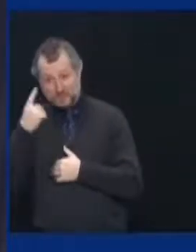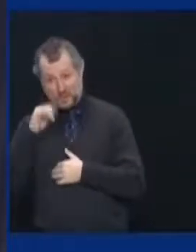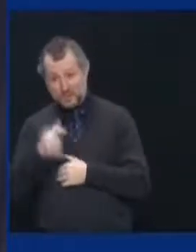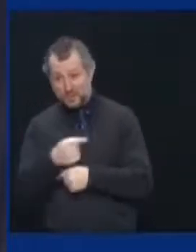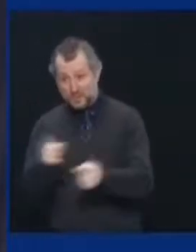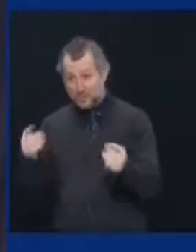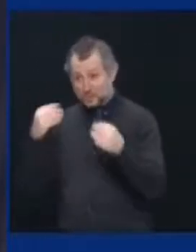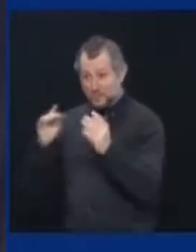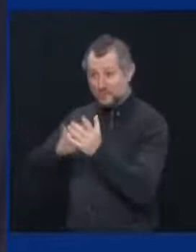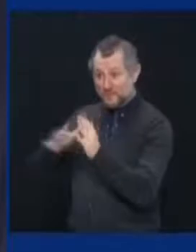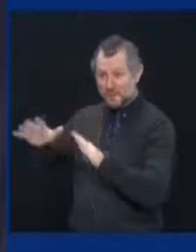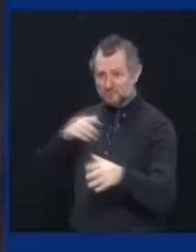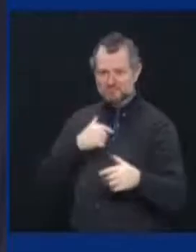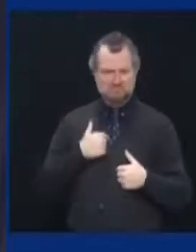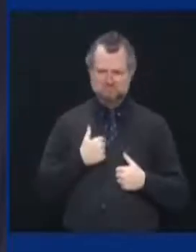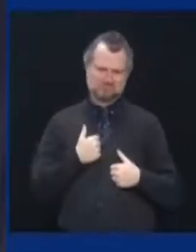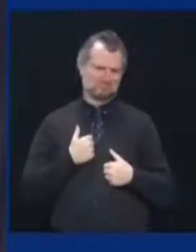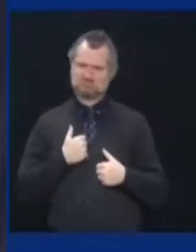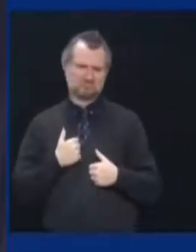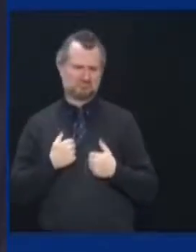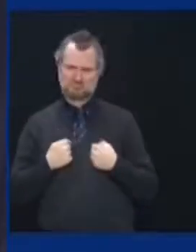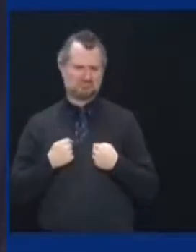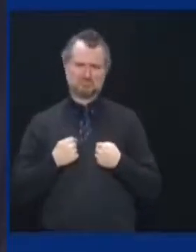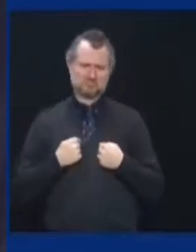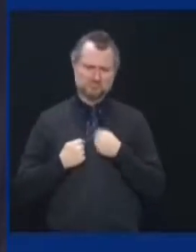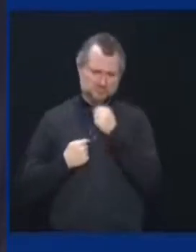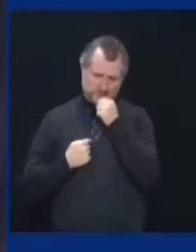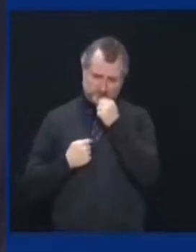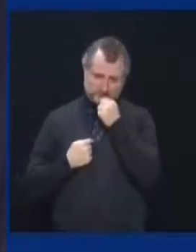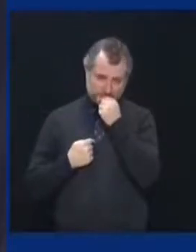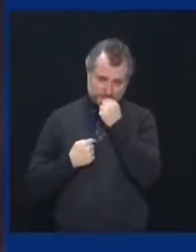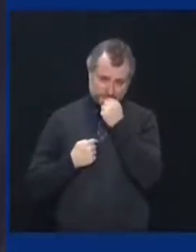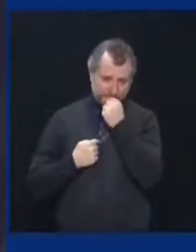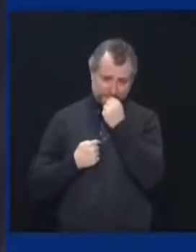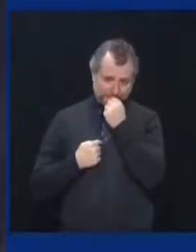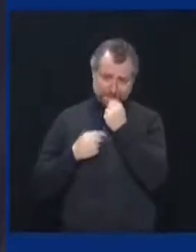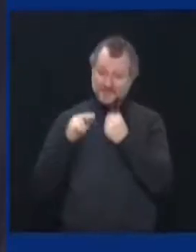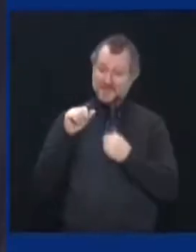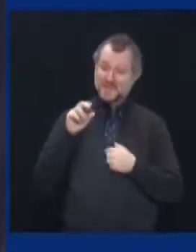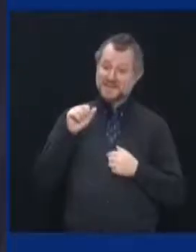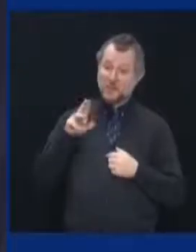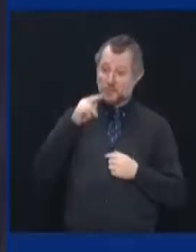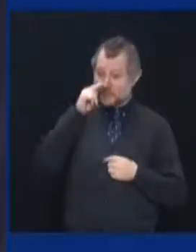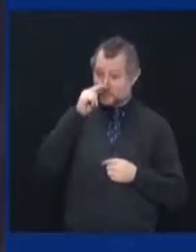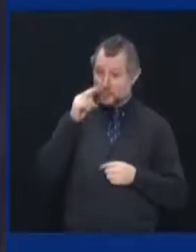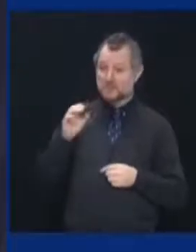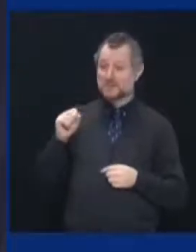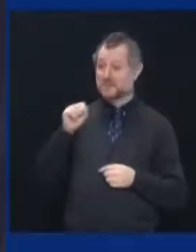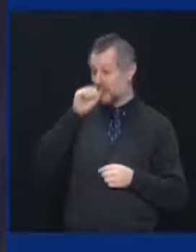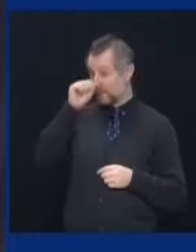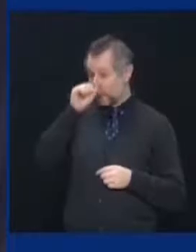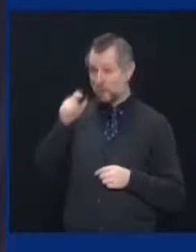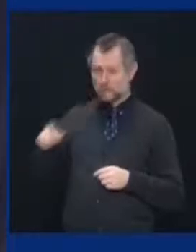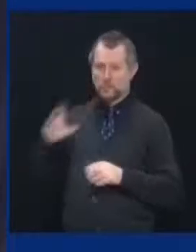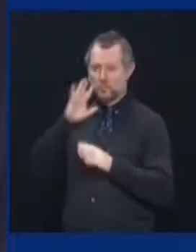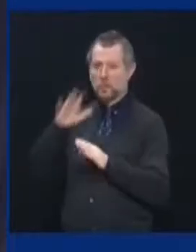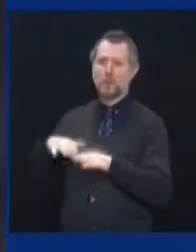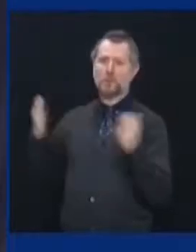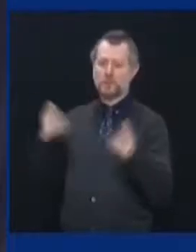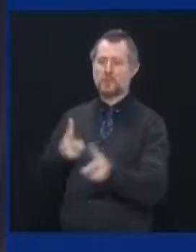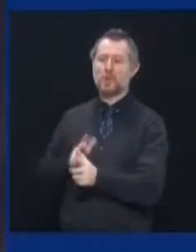right? Nassau, Suffolk, we're going to open up a couple of mass distribution sites now, Jones